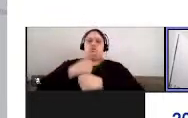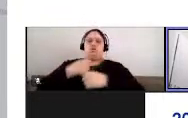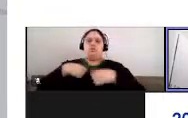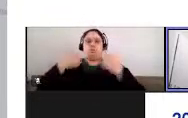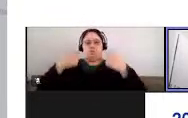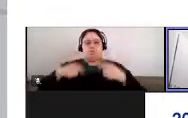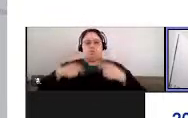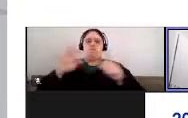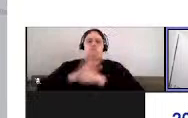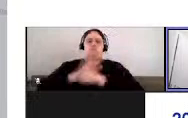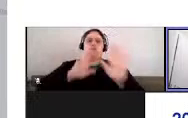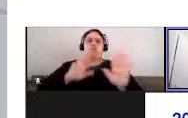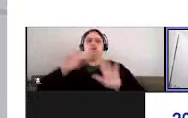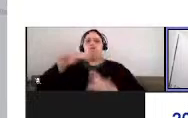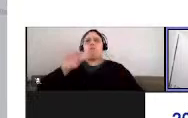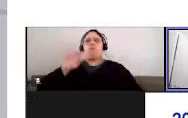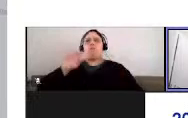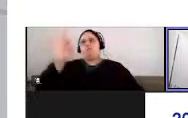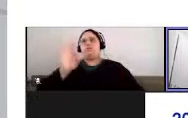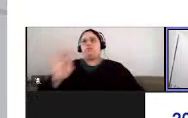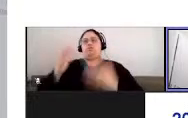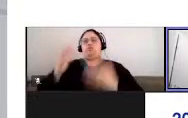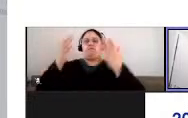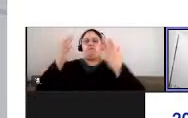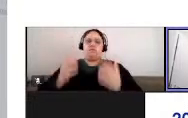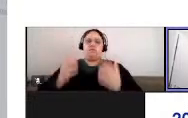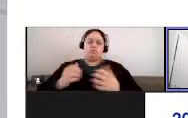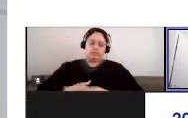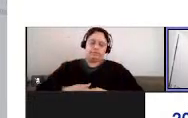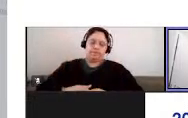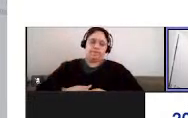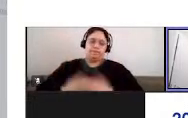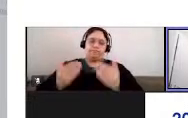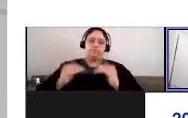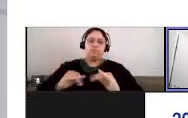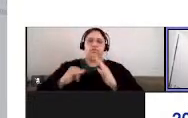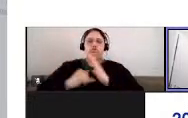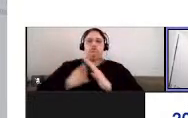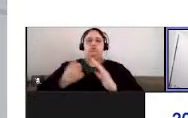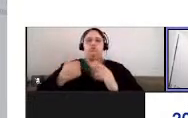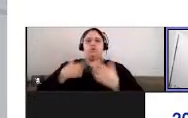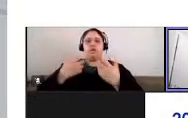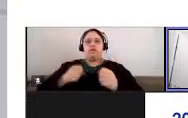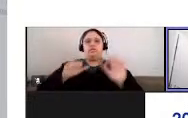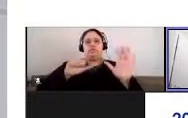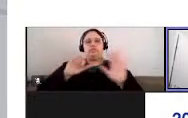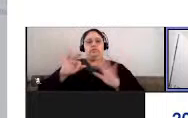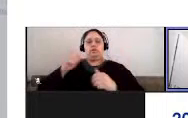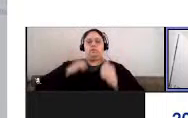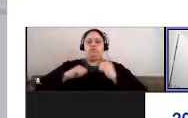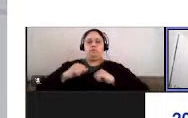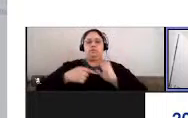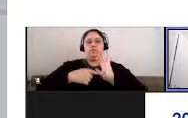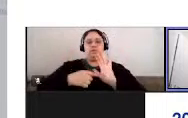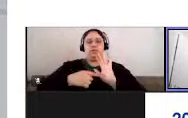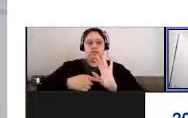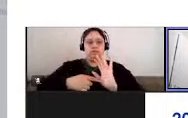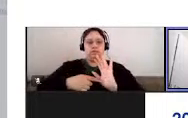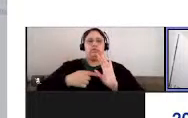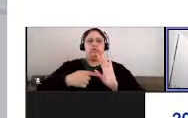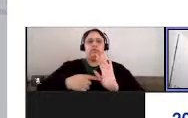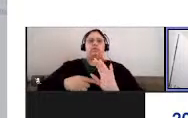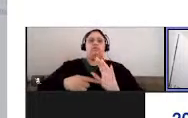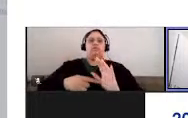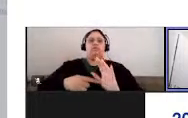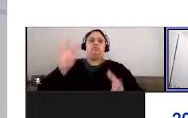spent 99.4% of the budget. So just on, we had 63 performance indicators that was